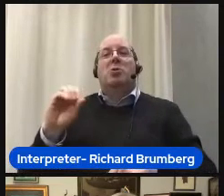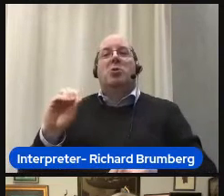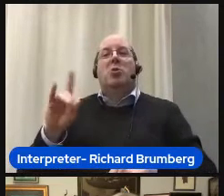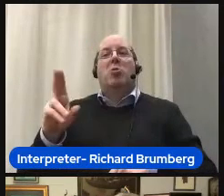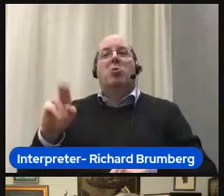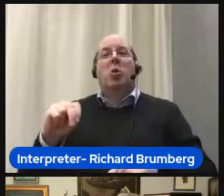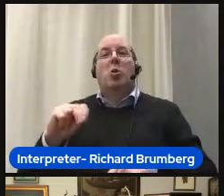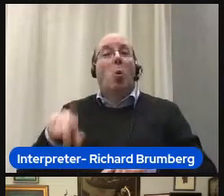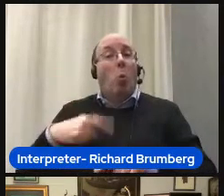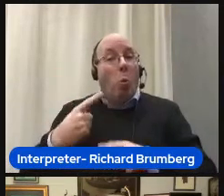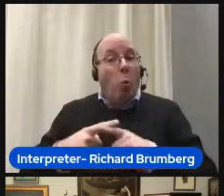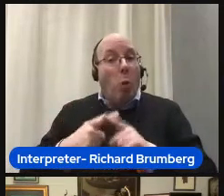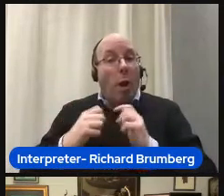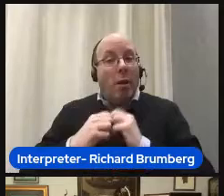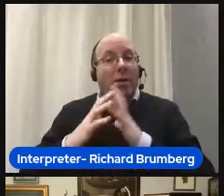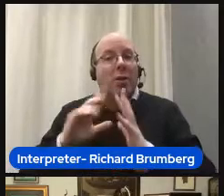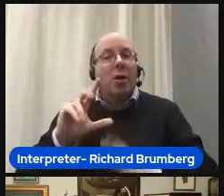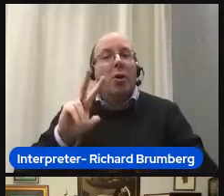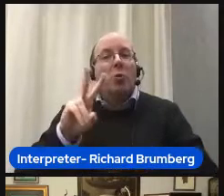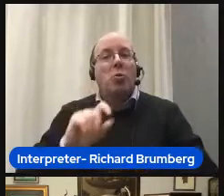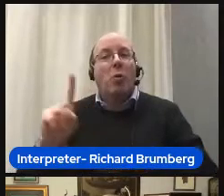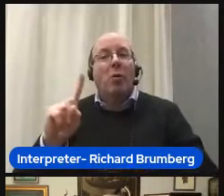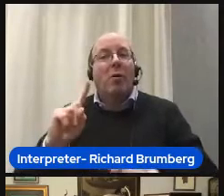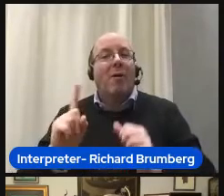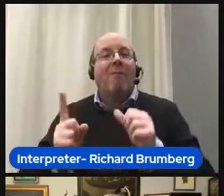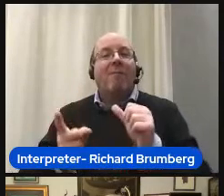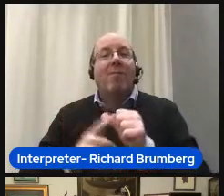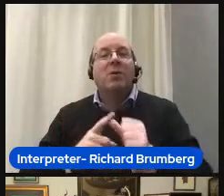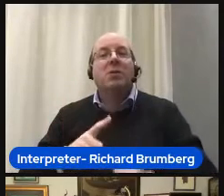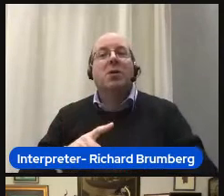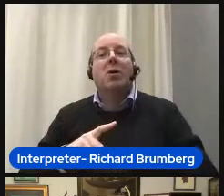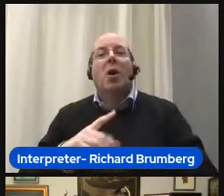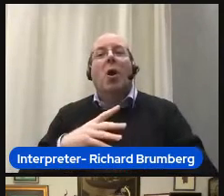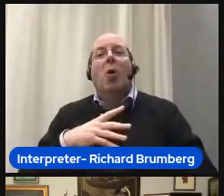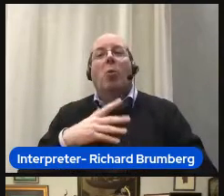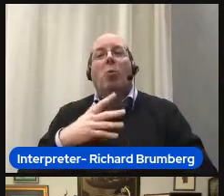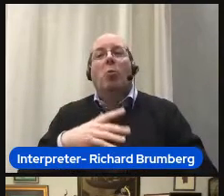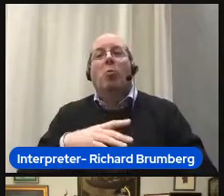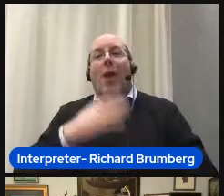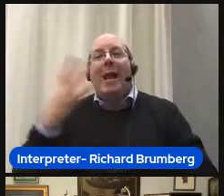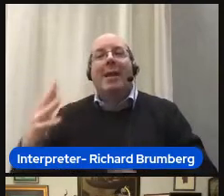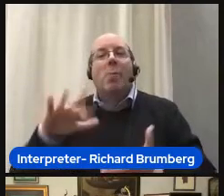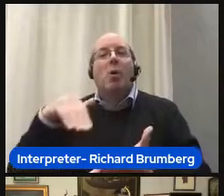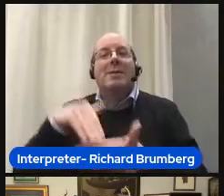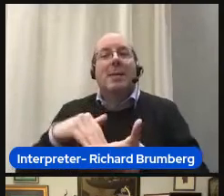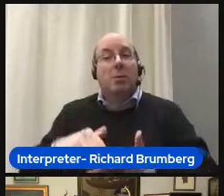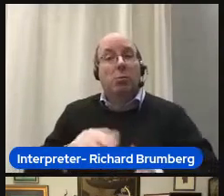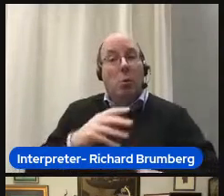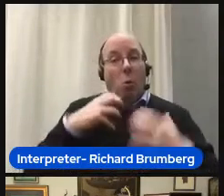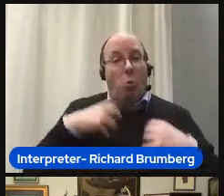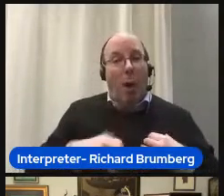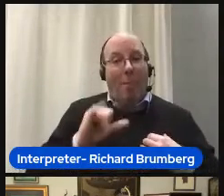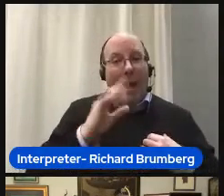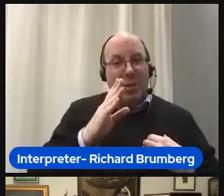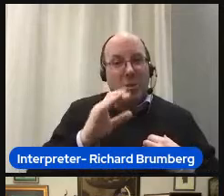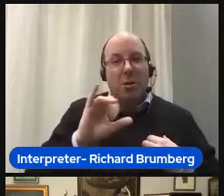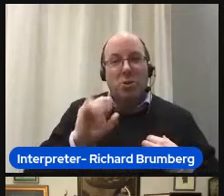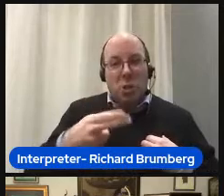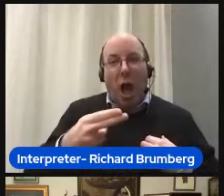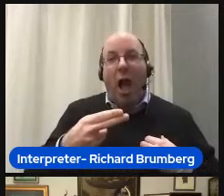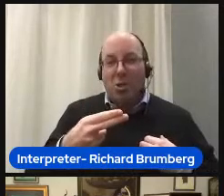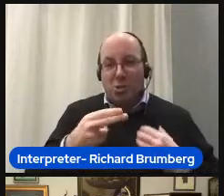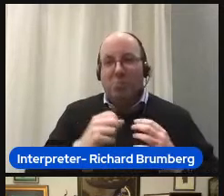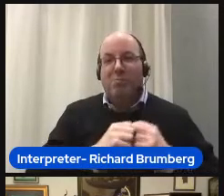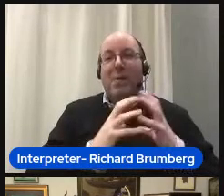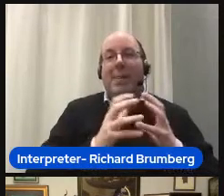in 2001 as the Rainbow Center by our very own Rabbi Josh, and then it incorporated and became its own entity